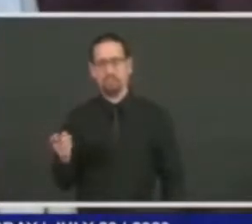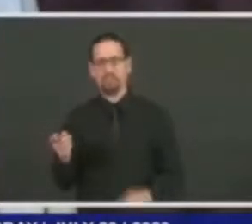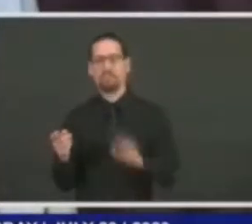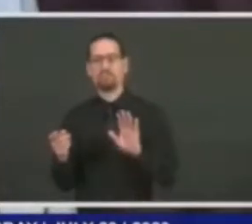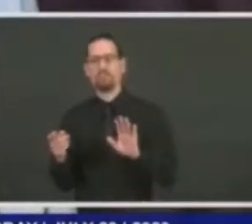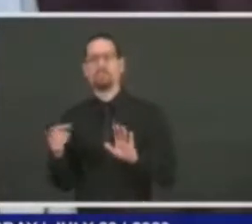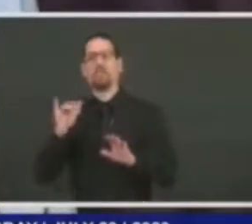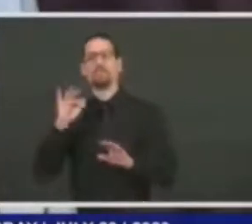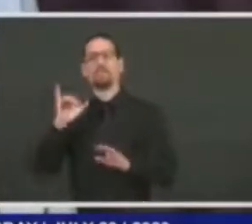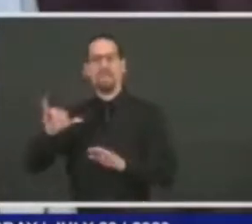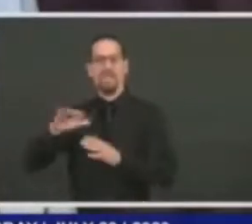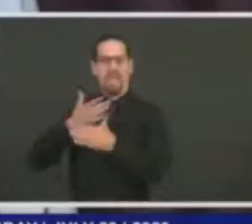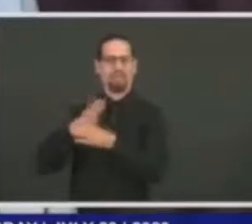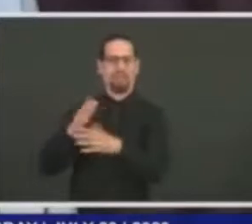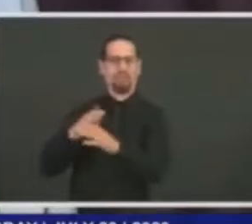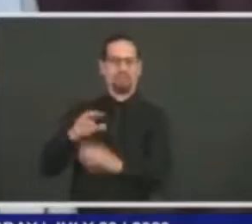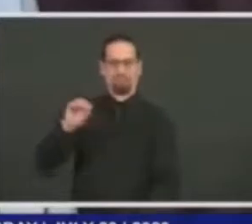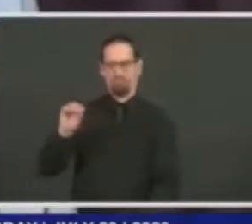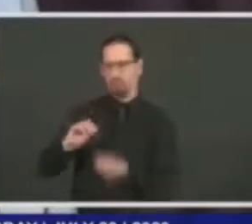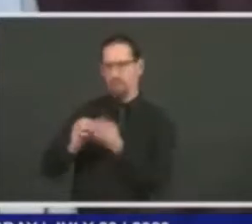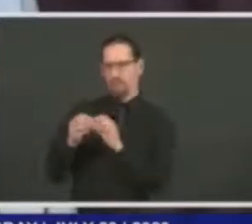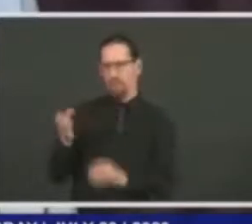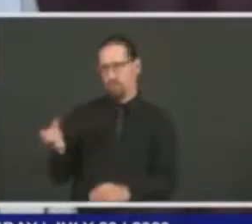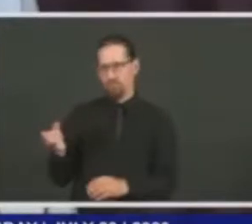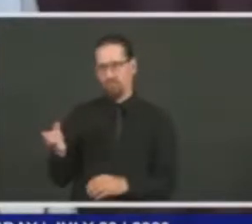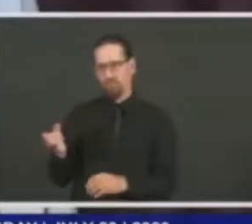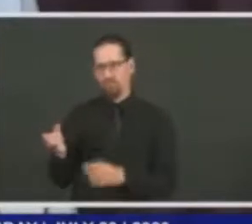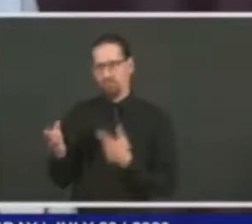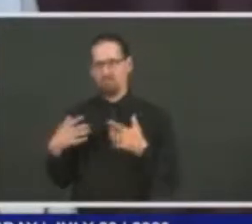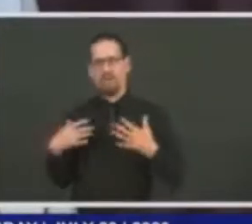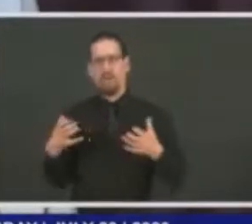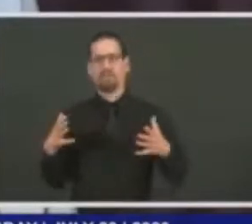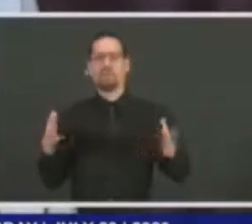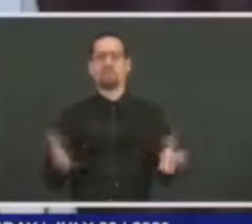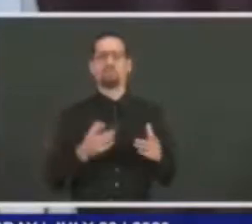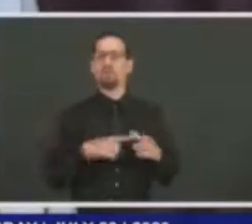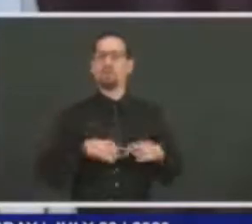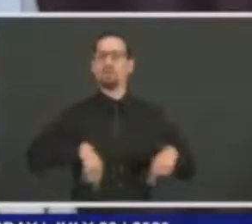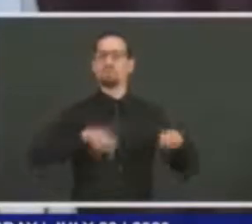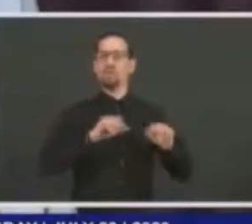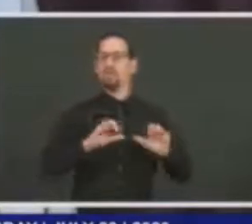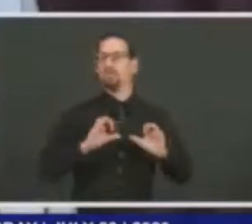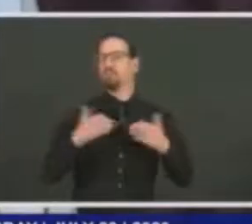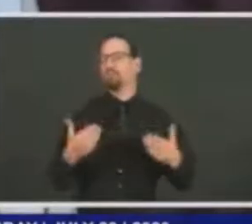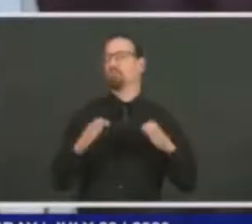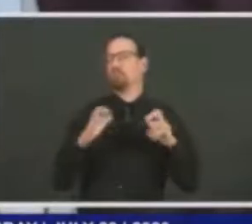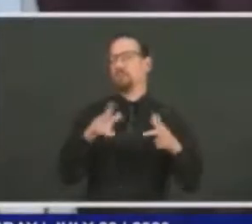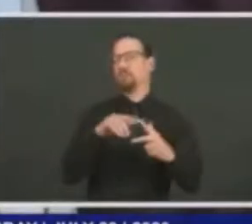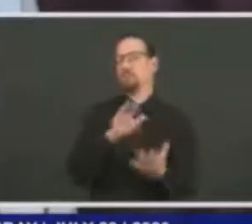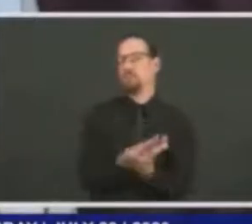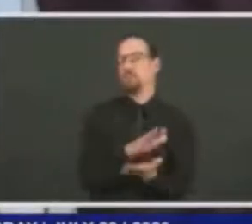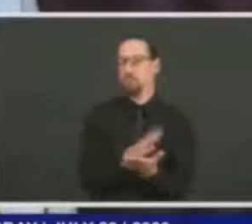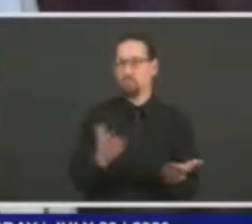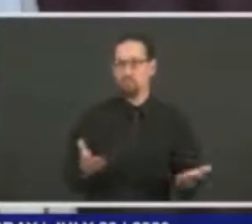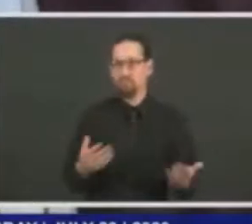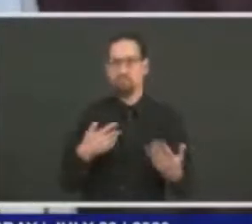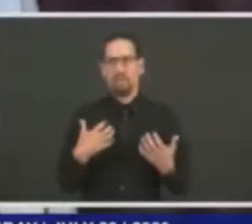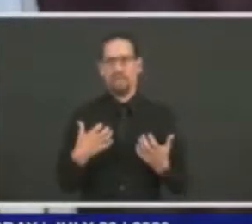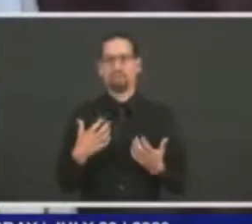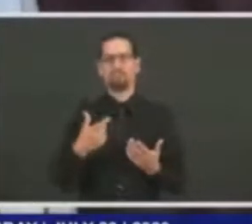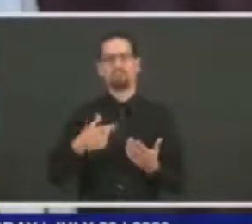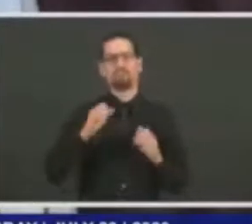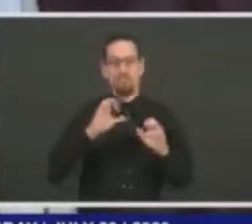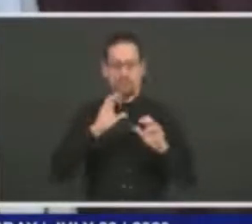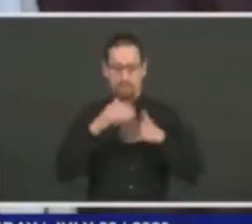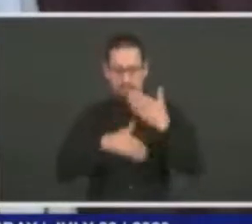shared, we want to encourage going back to school, and we want to look at all of the data to make sure that we are doing it